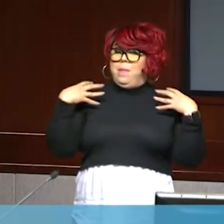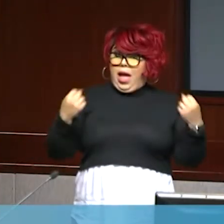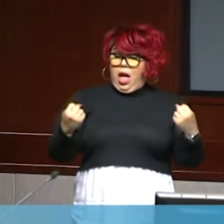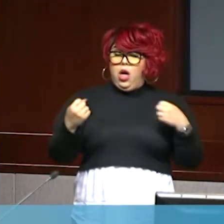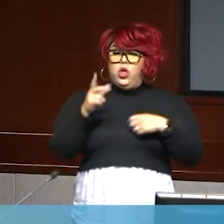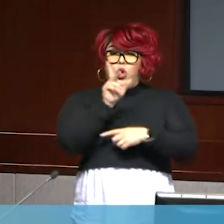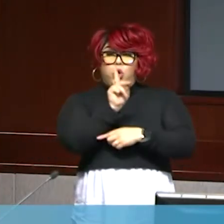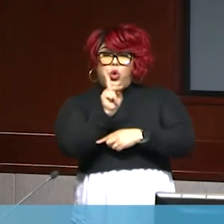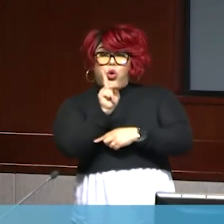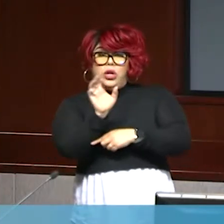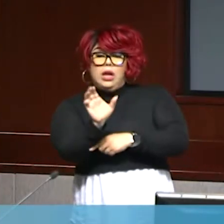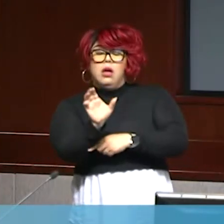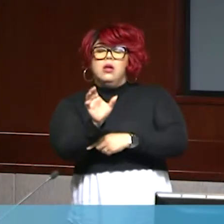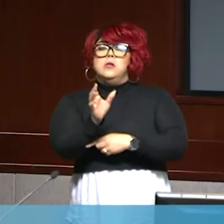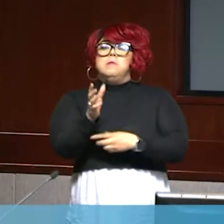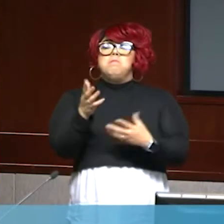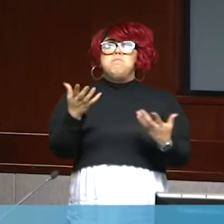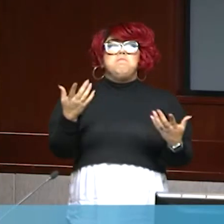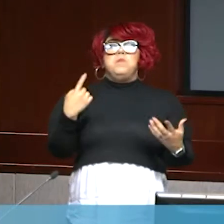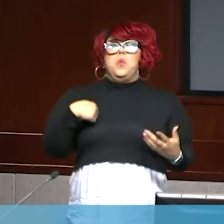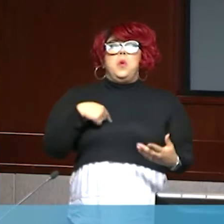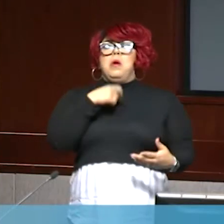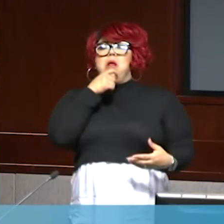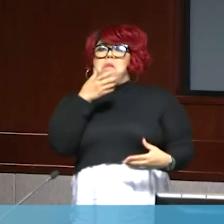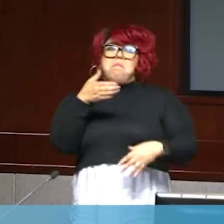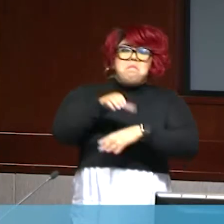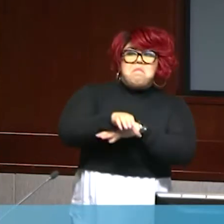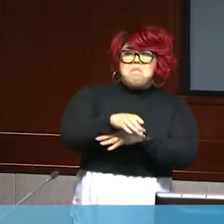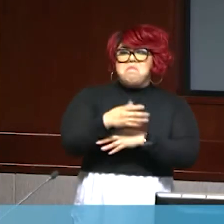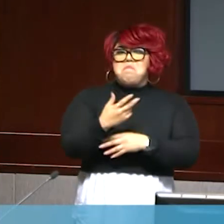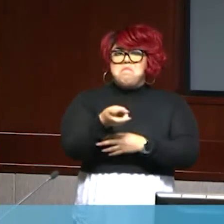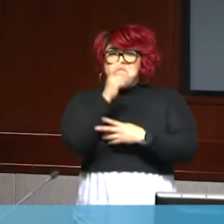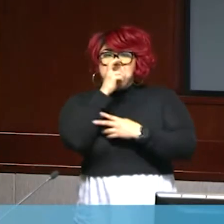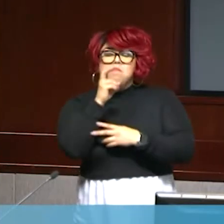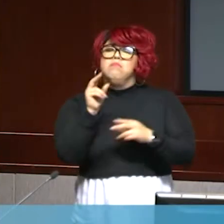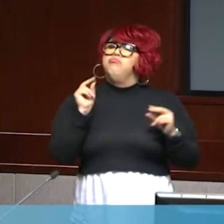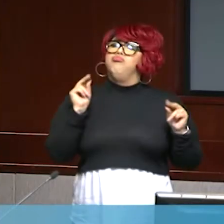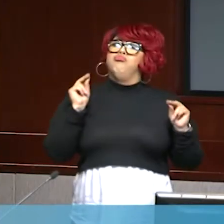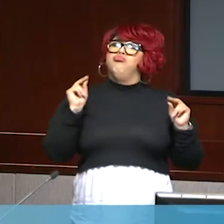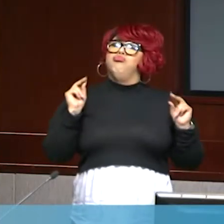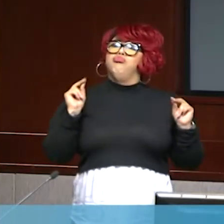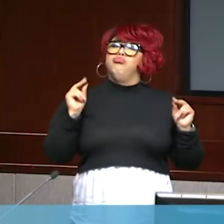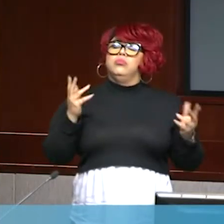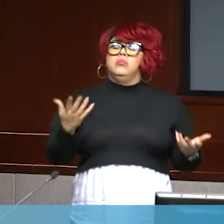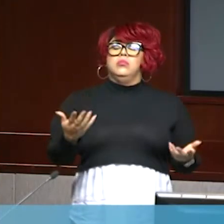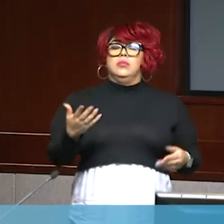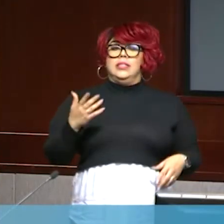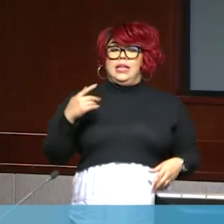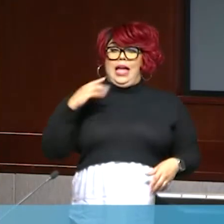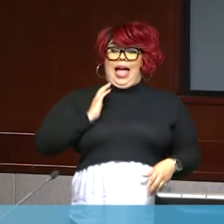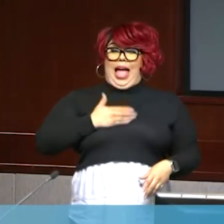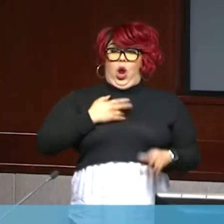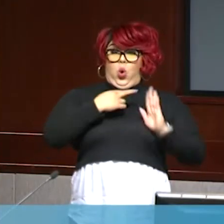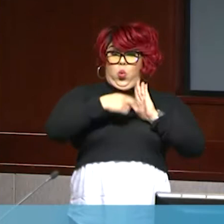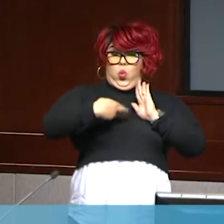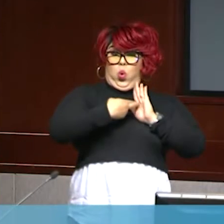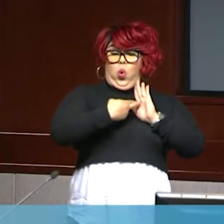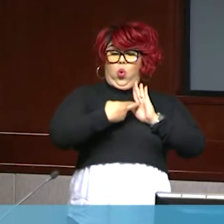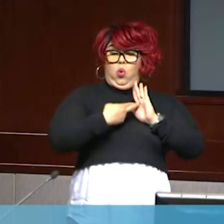is not enforcing. There hasn't been a need for that. Our public health's role from day one has